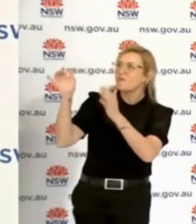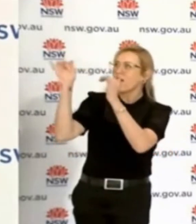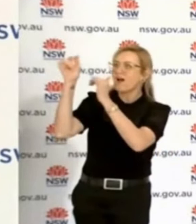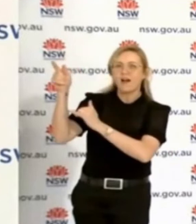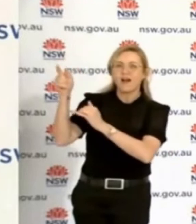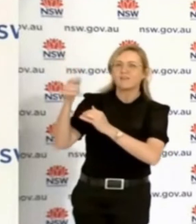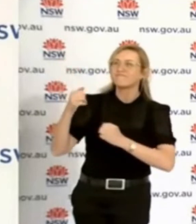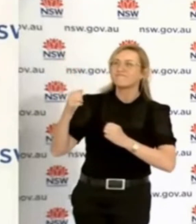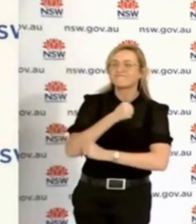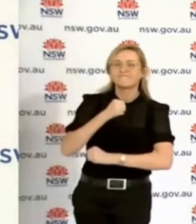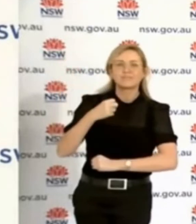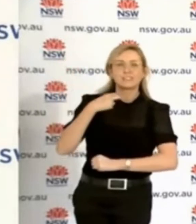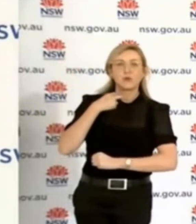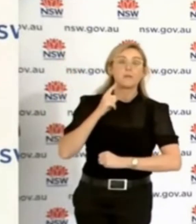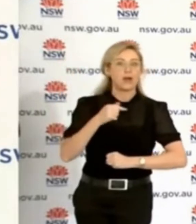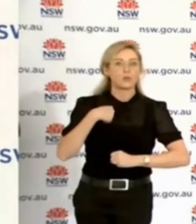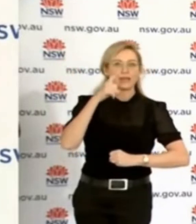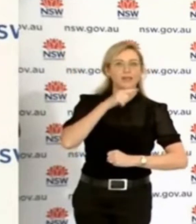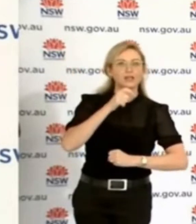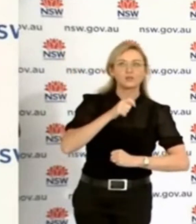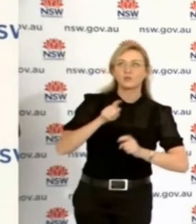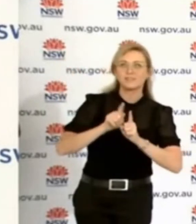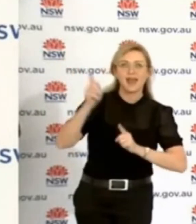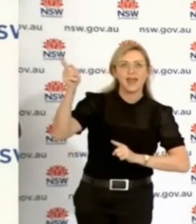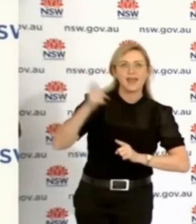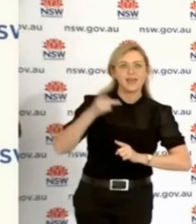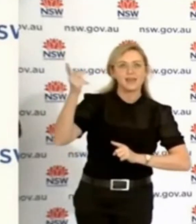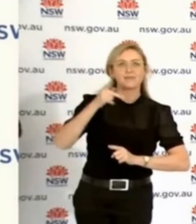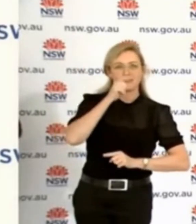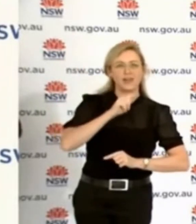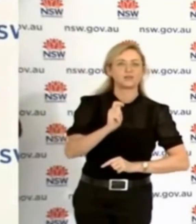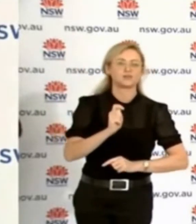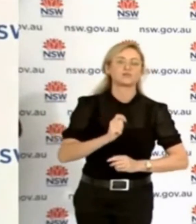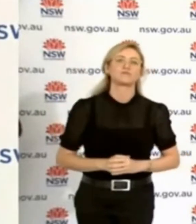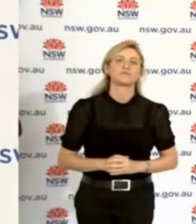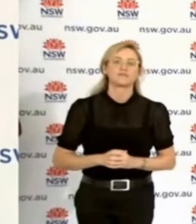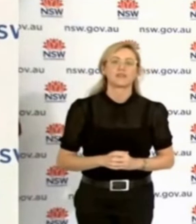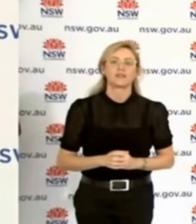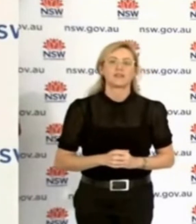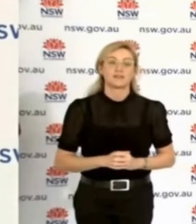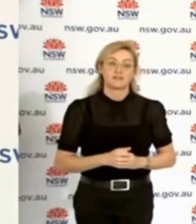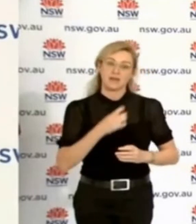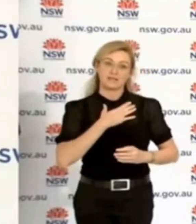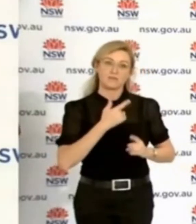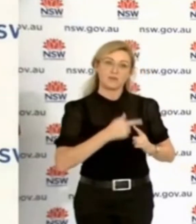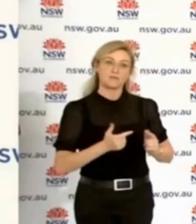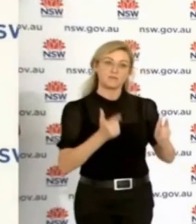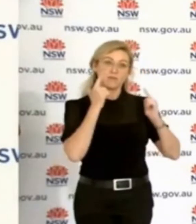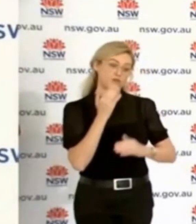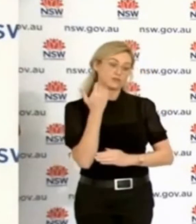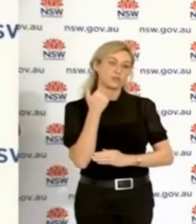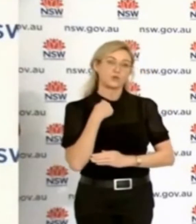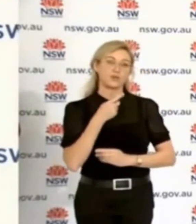us with hope that that is the pathway that New South Wales is on. Just earlier today, the Premier and myself attended a forum